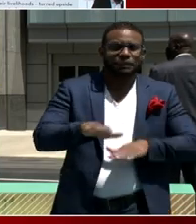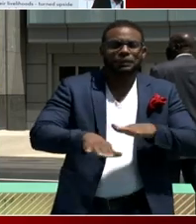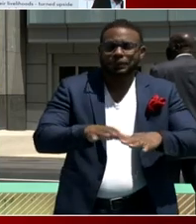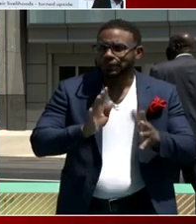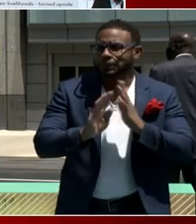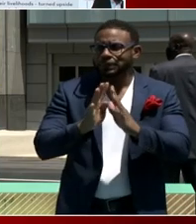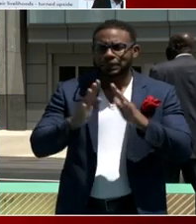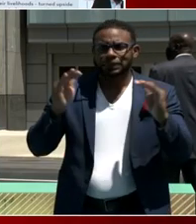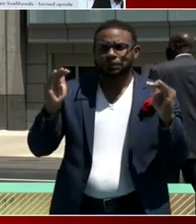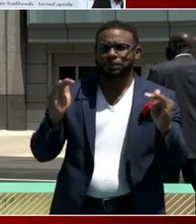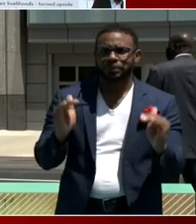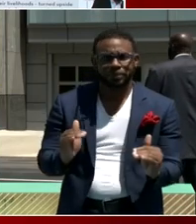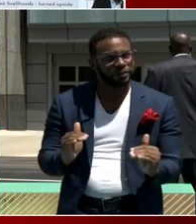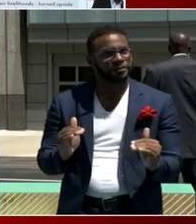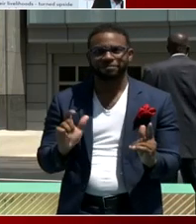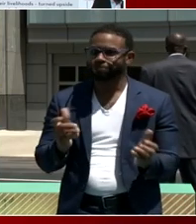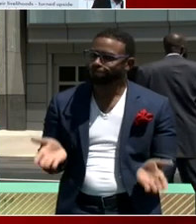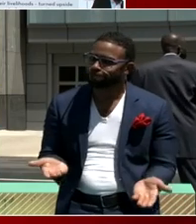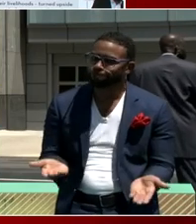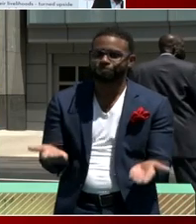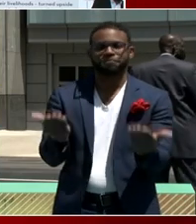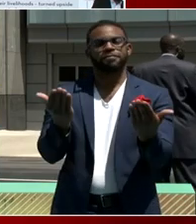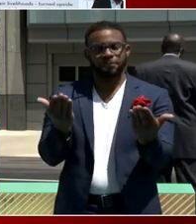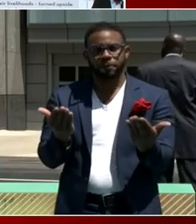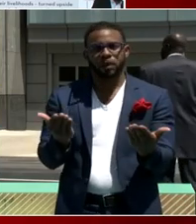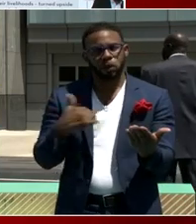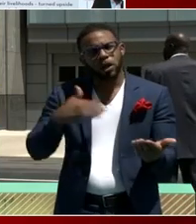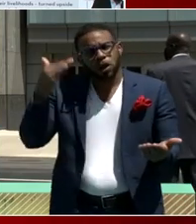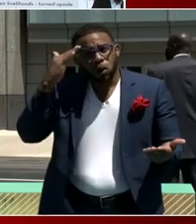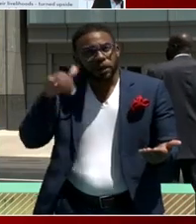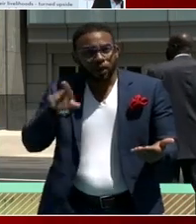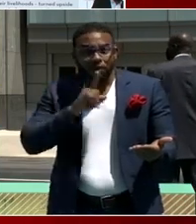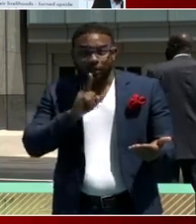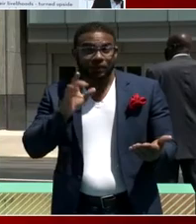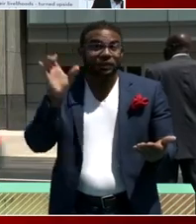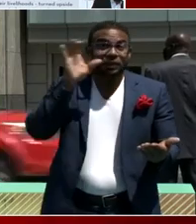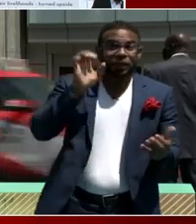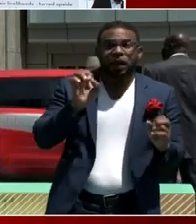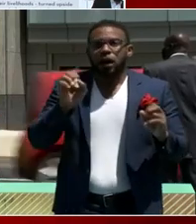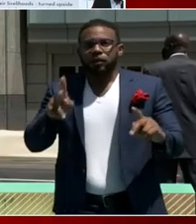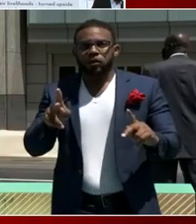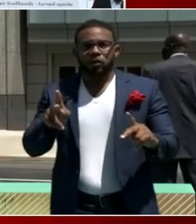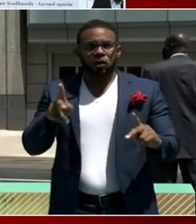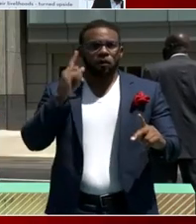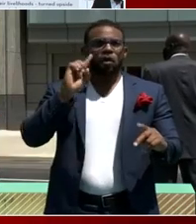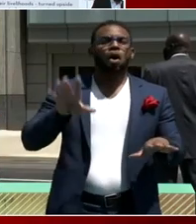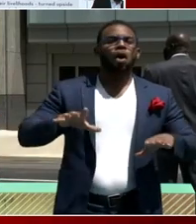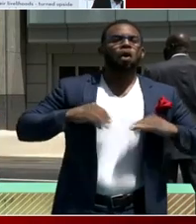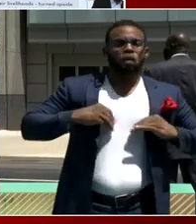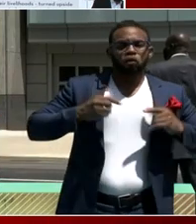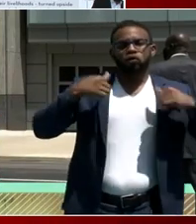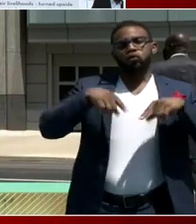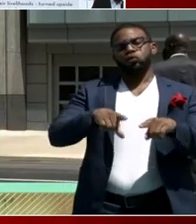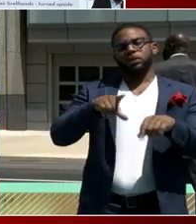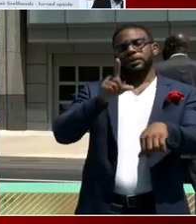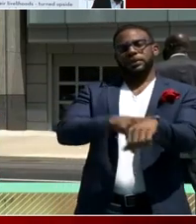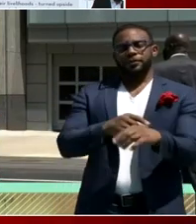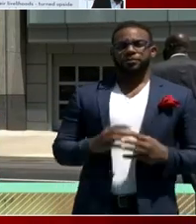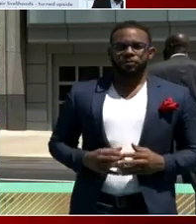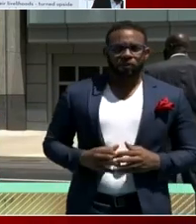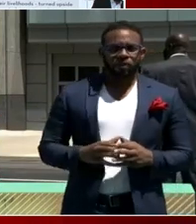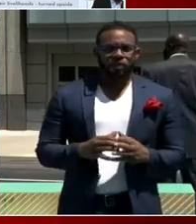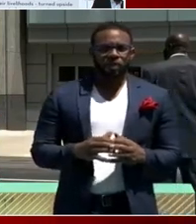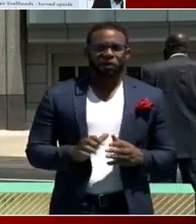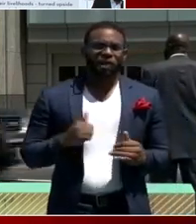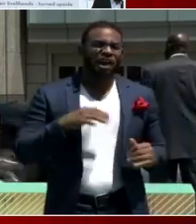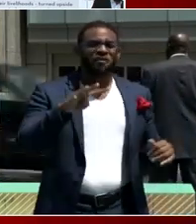and daytime traffic. And we know that they will be seeking opportunities for ownership during this time. We